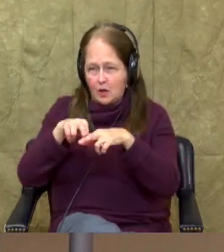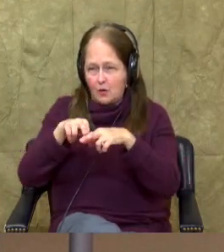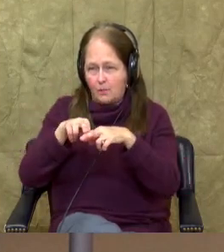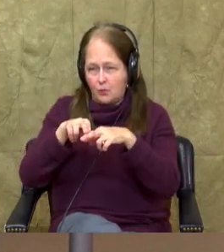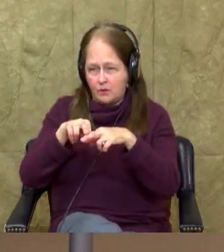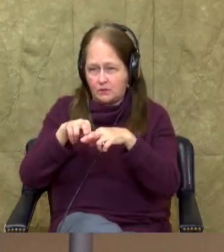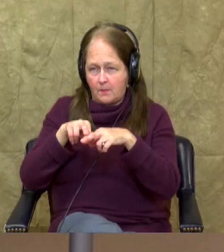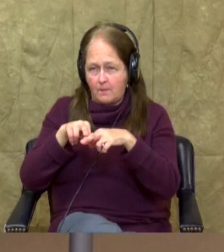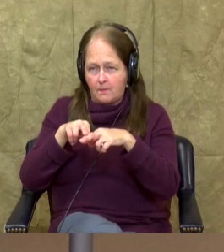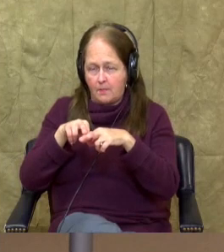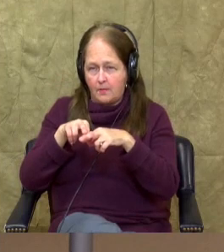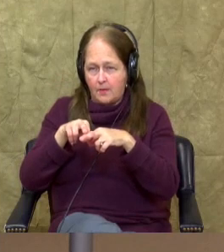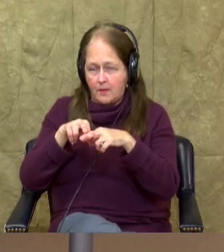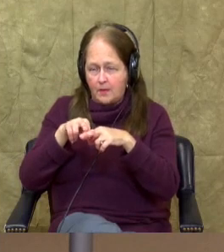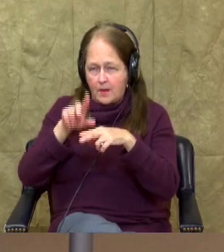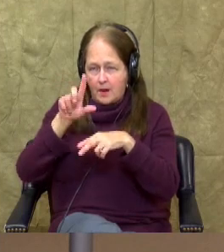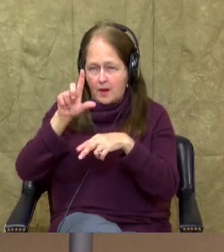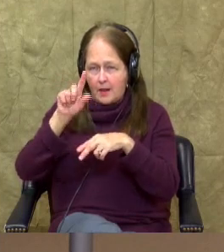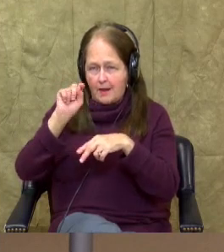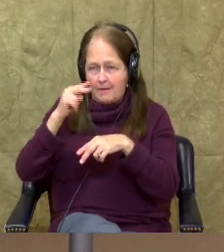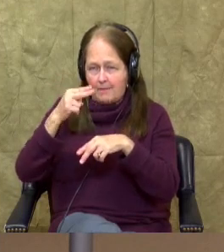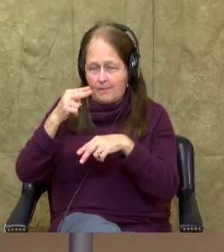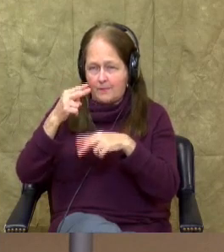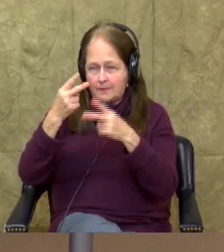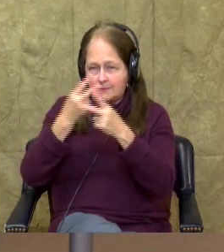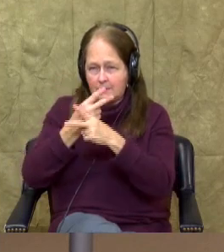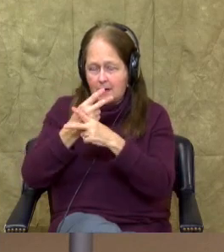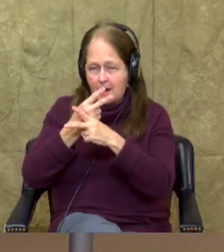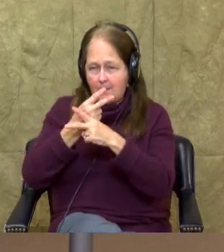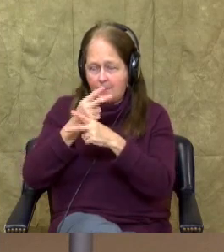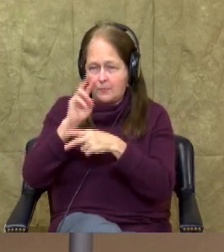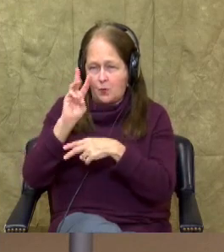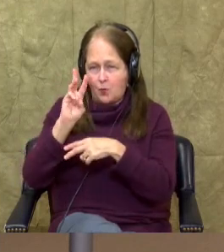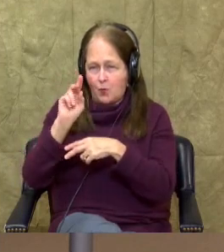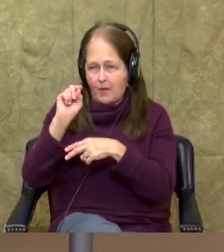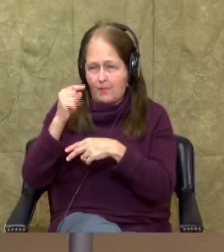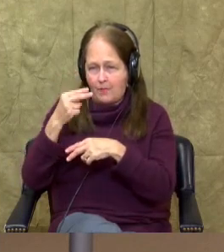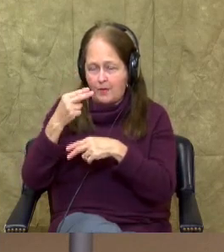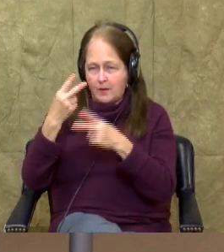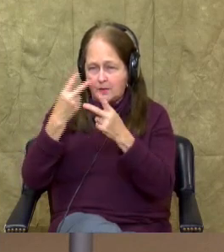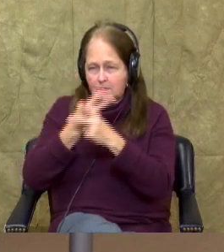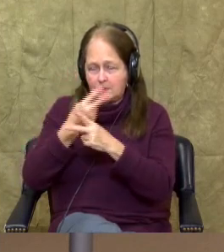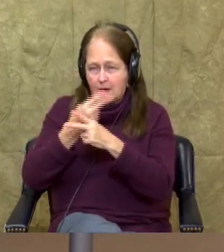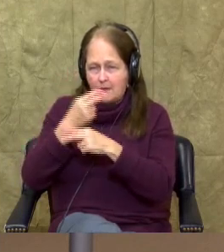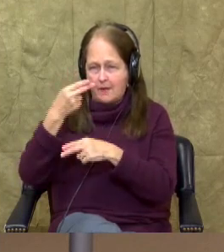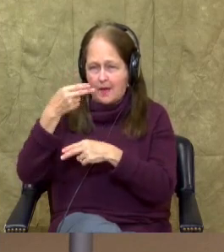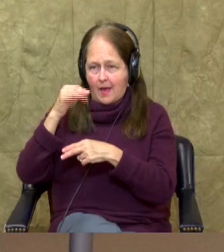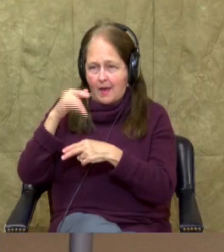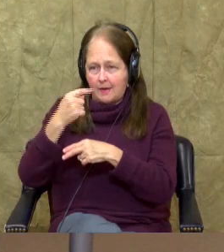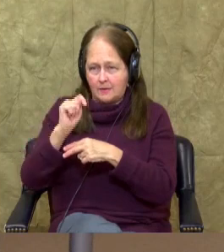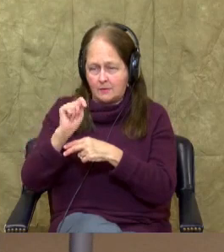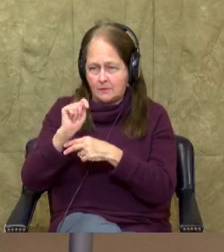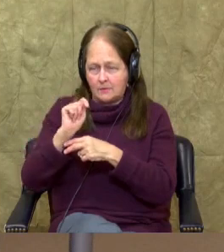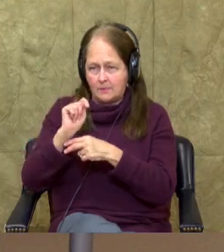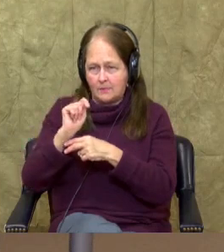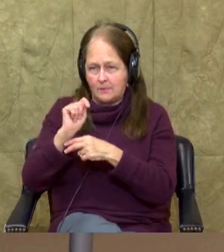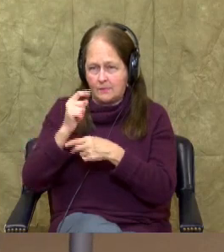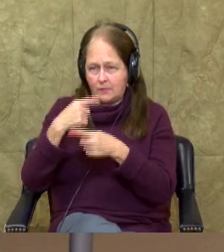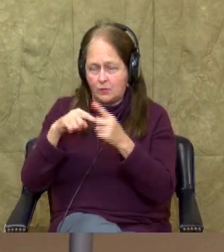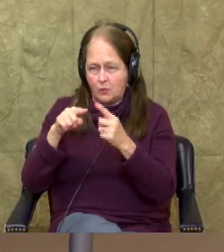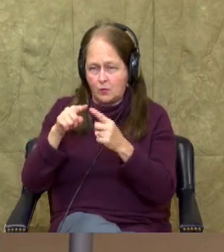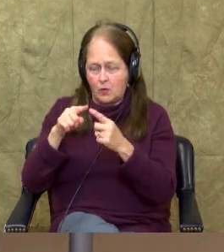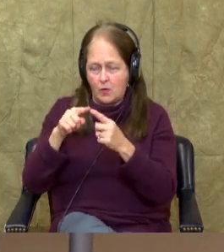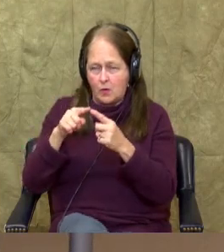is length times the width times the height. Let's go